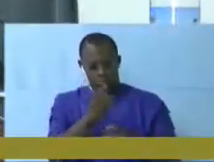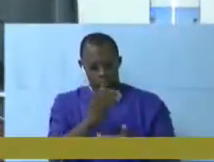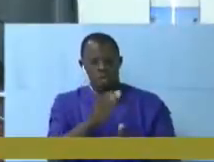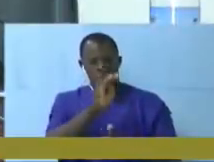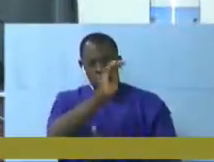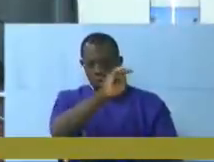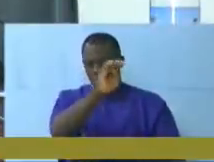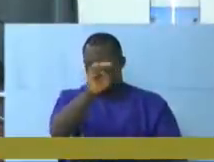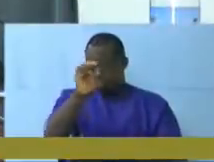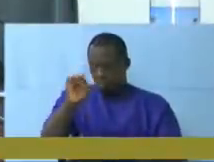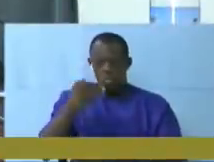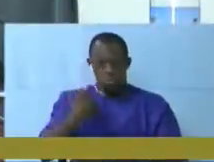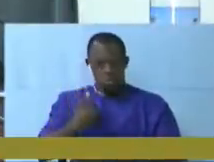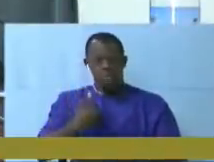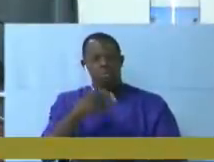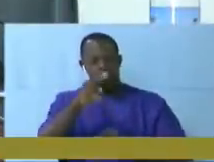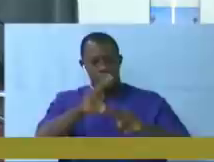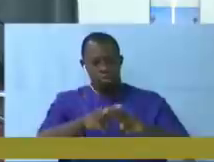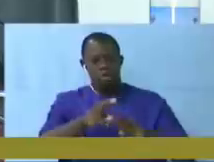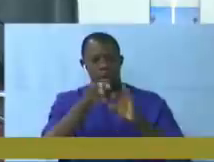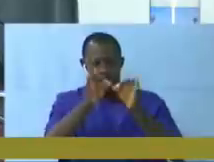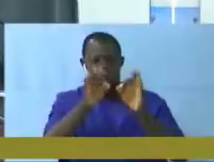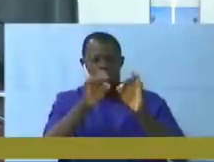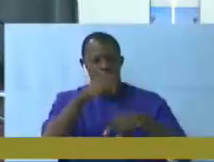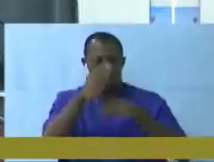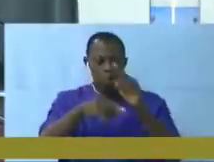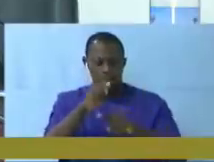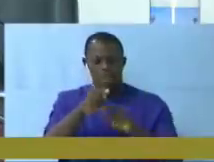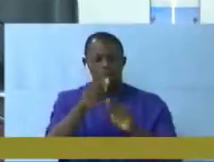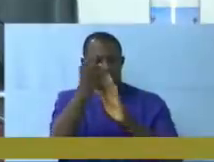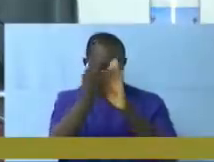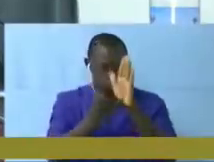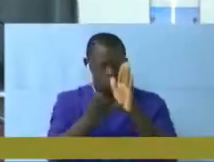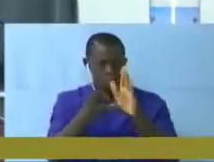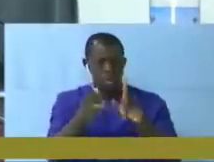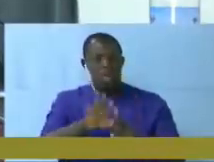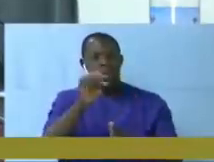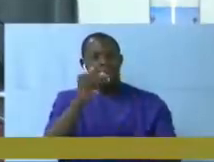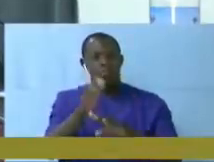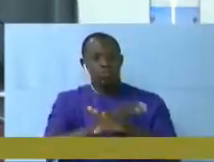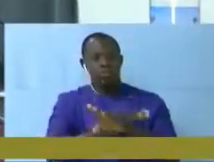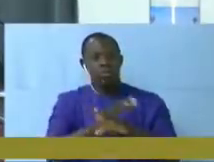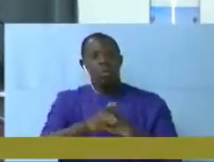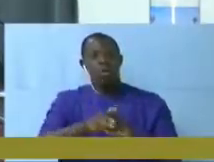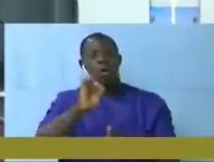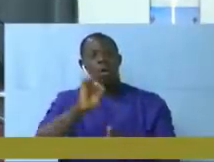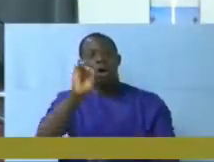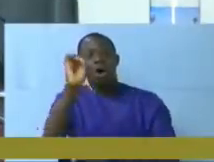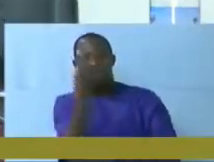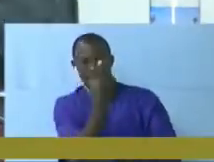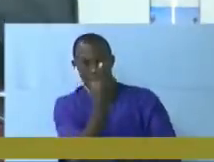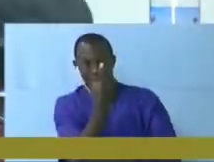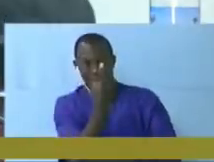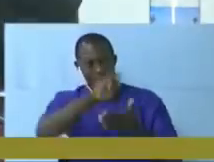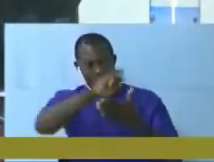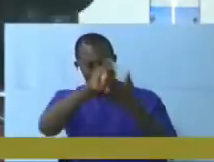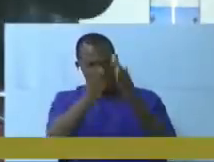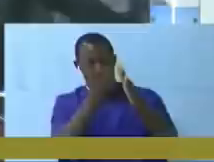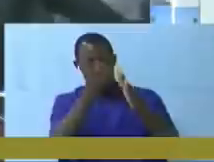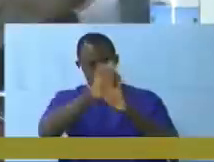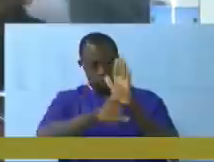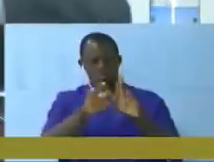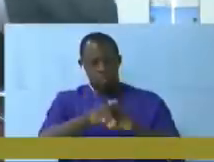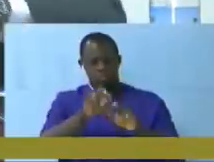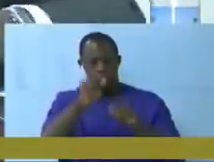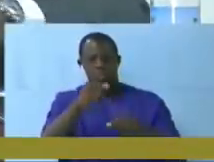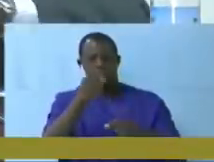come and testify about these particular issues. Yeah. Yes, the original draft was publicized. Oh, okay. And it was given